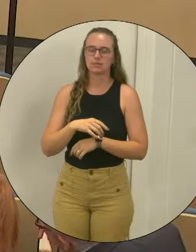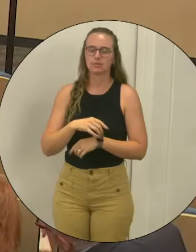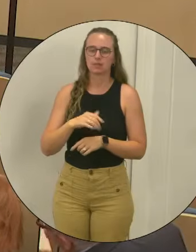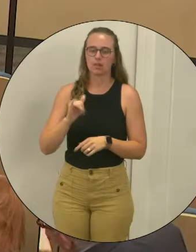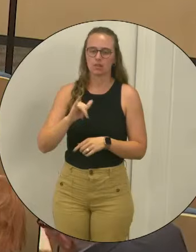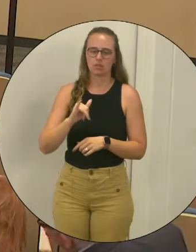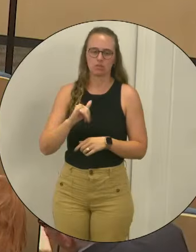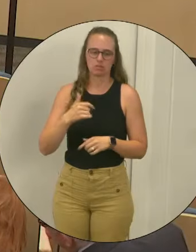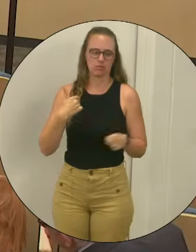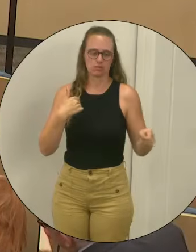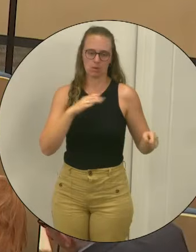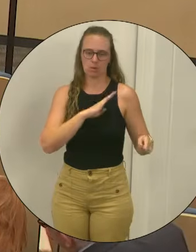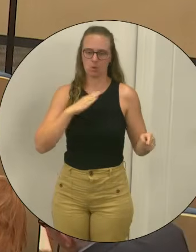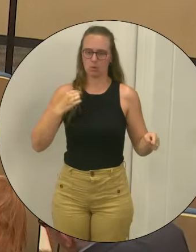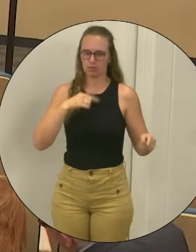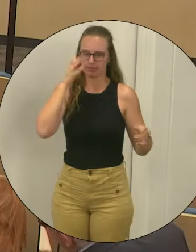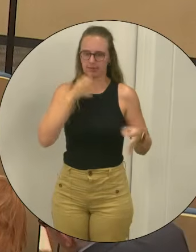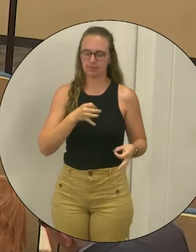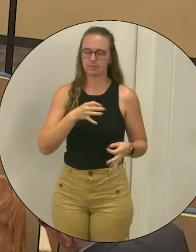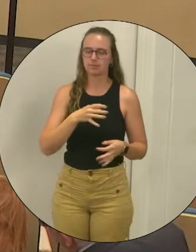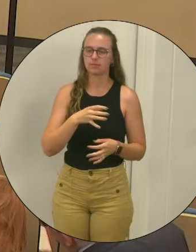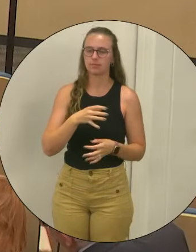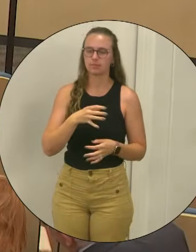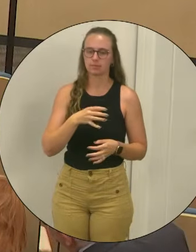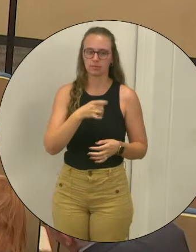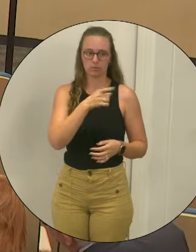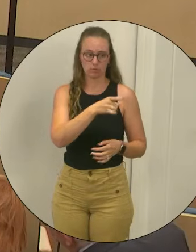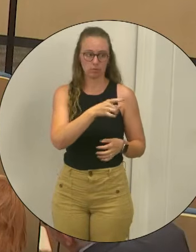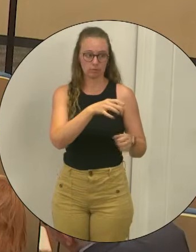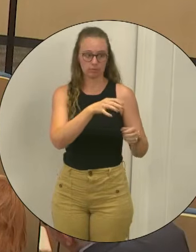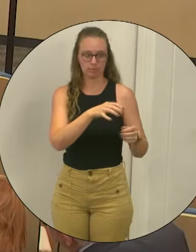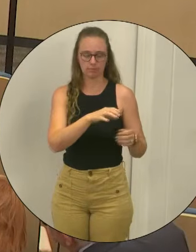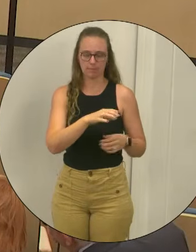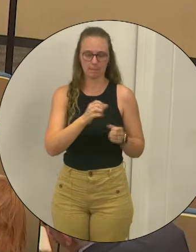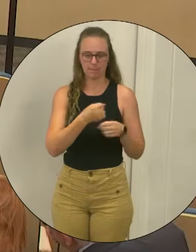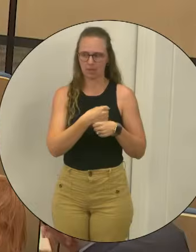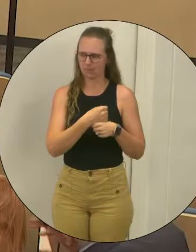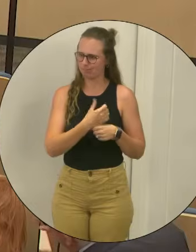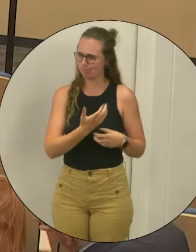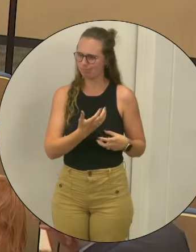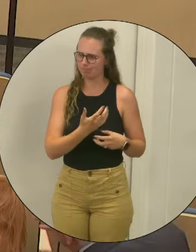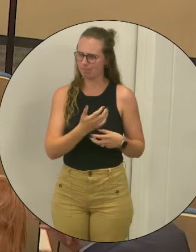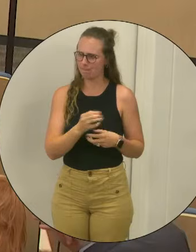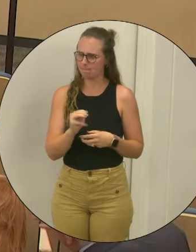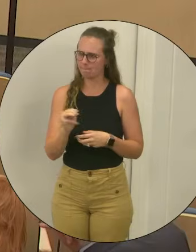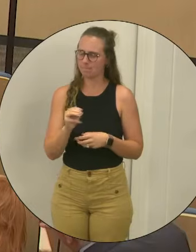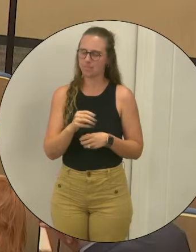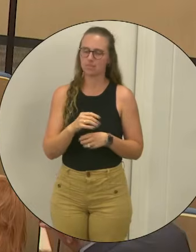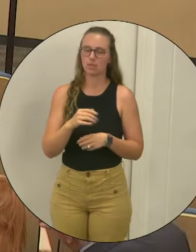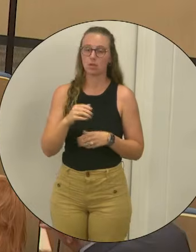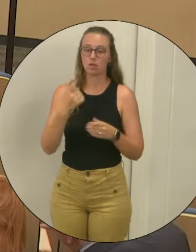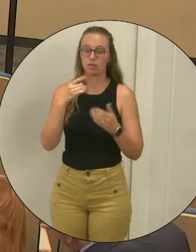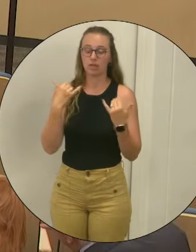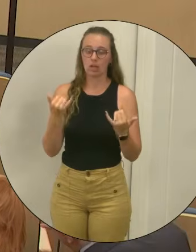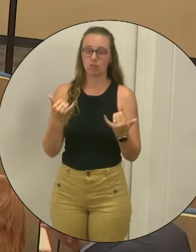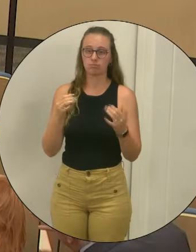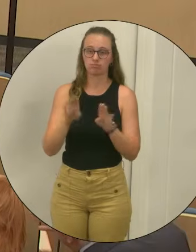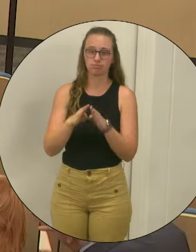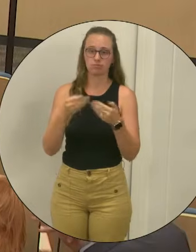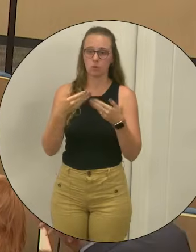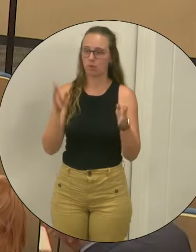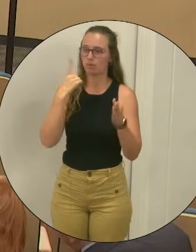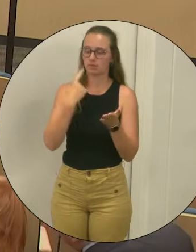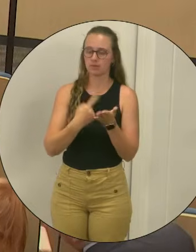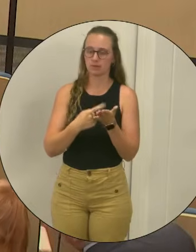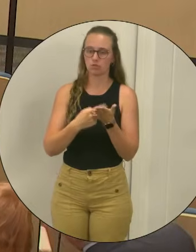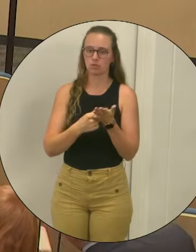the board, so we'll make the motions and we'll go in that process, okay? So for now, I want to open it up for discussion so we can